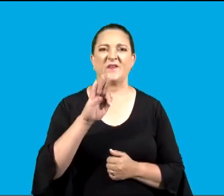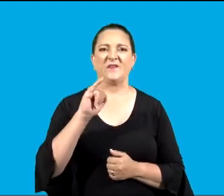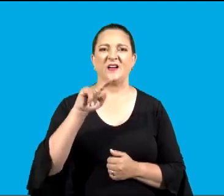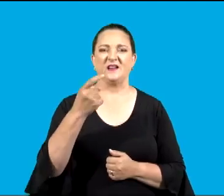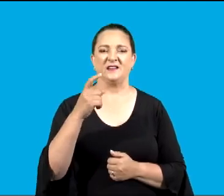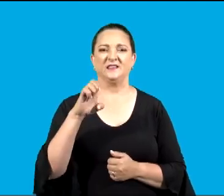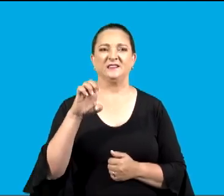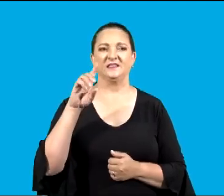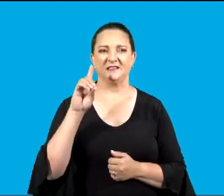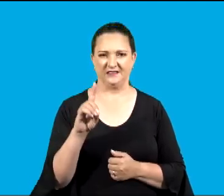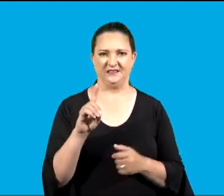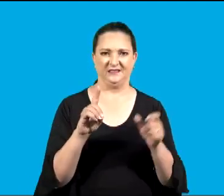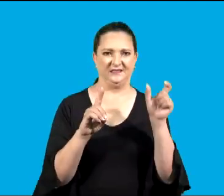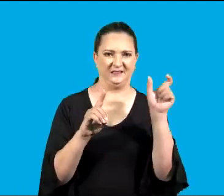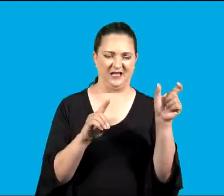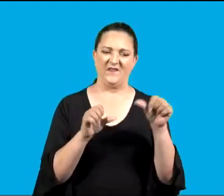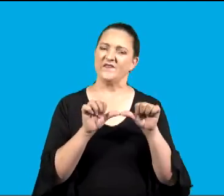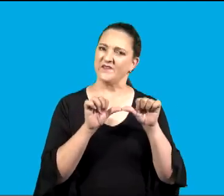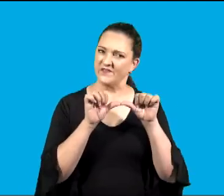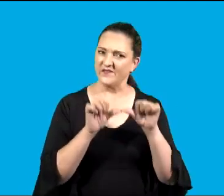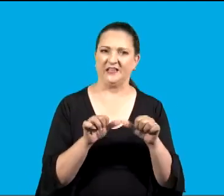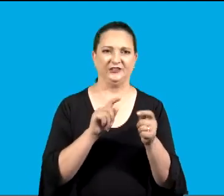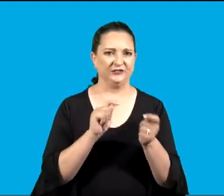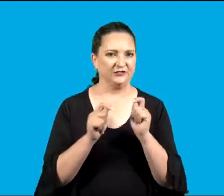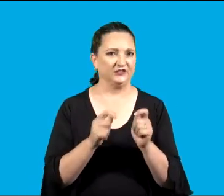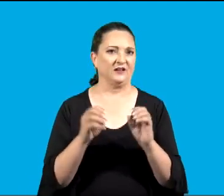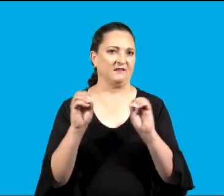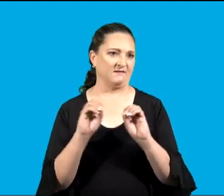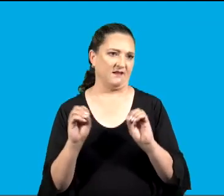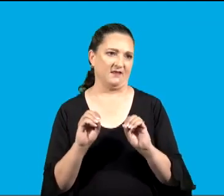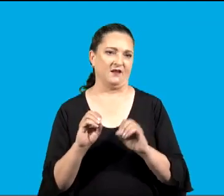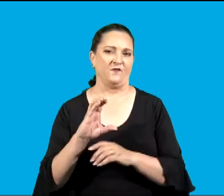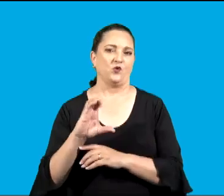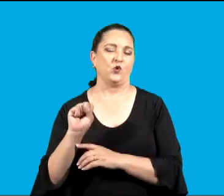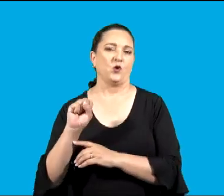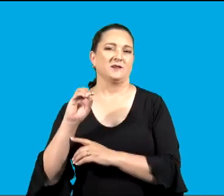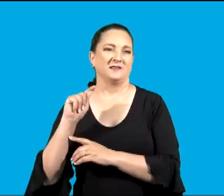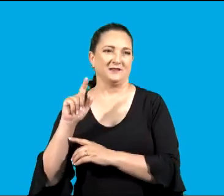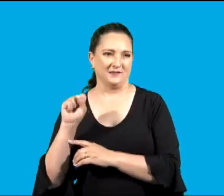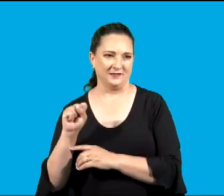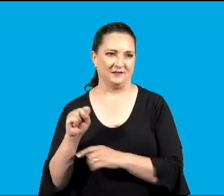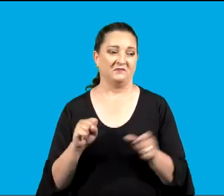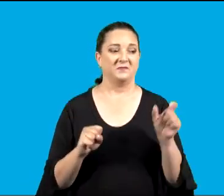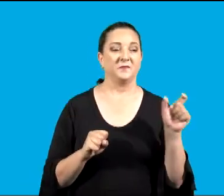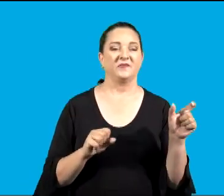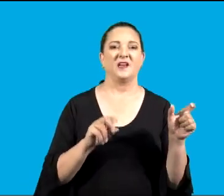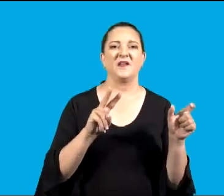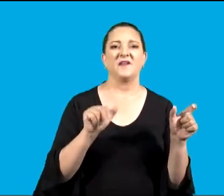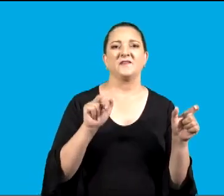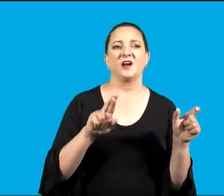Fixed cost, costs that do not change with the level of production, such as rent or salaries. With variable